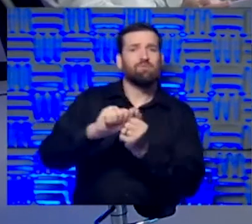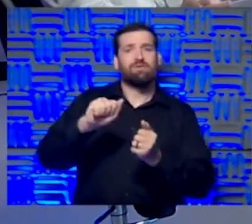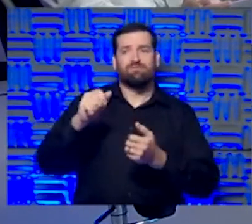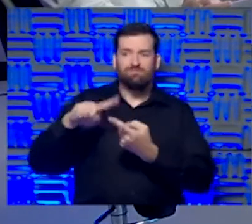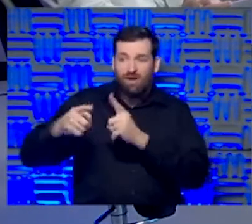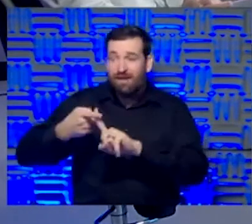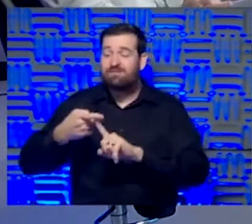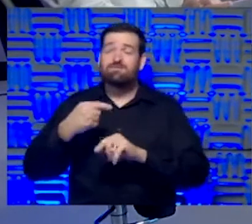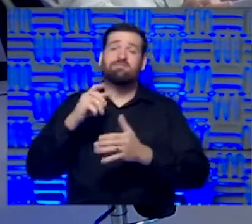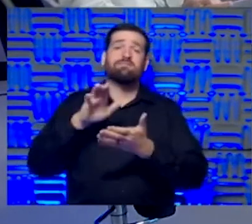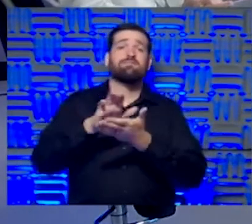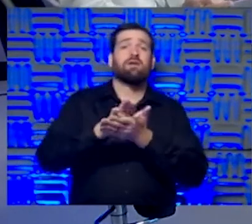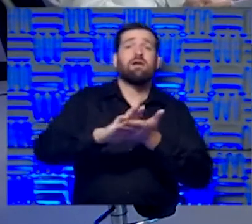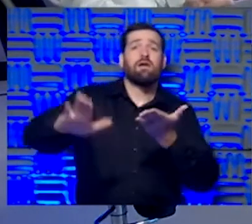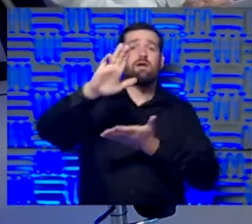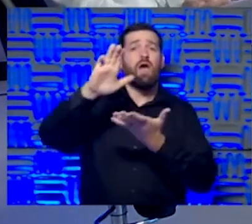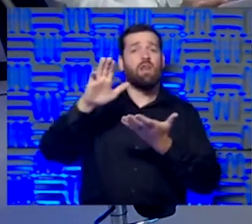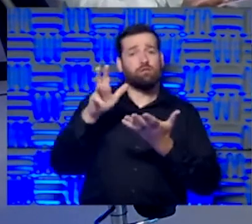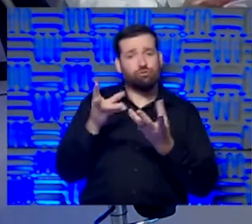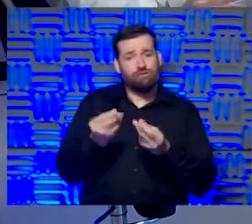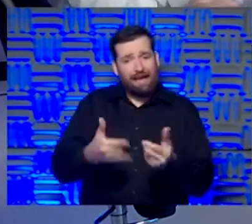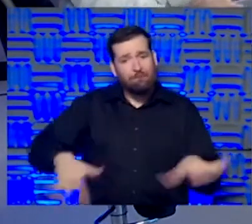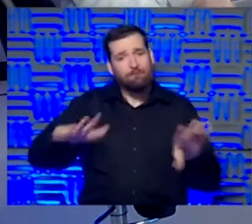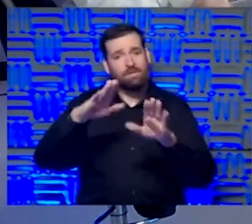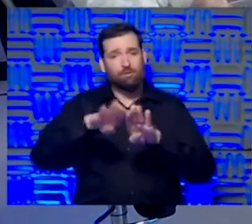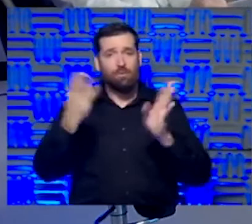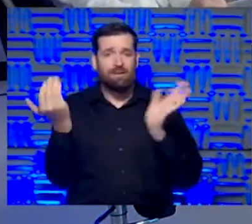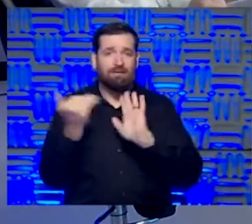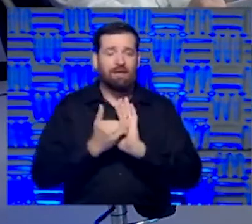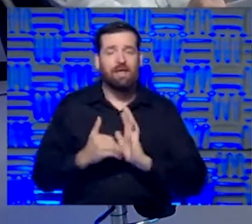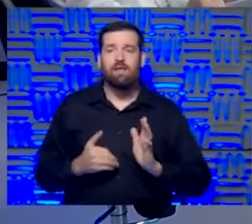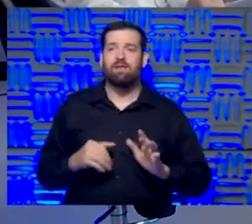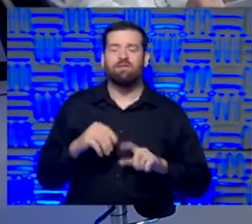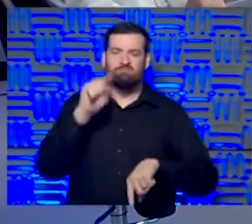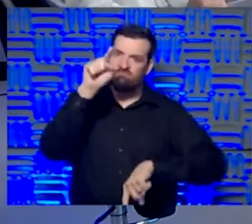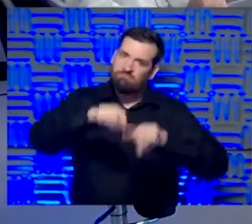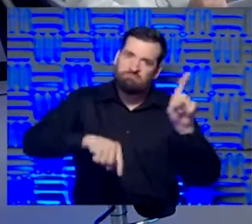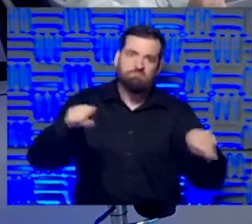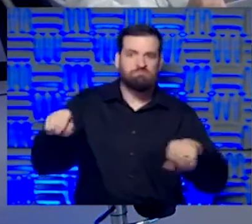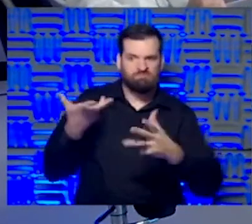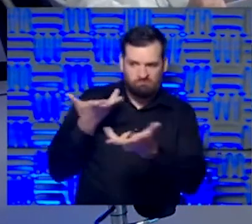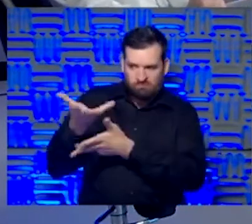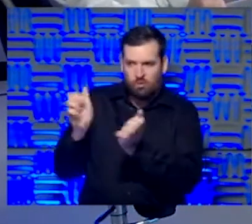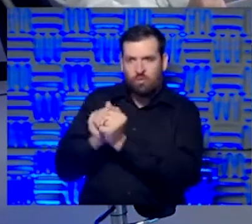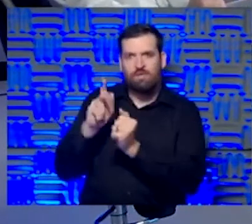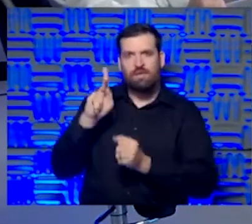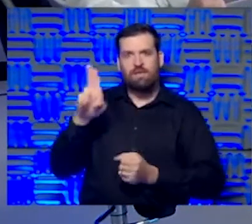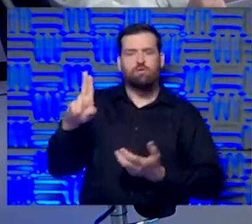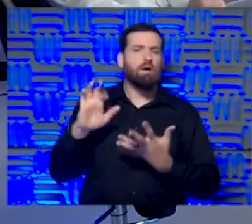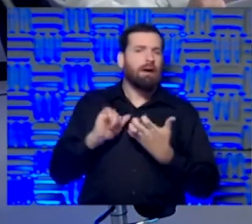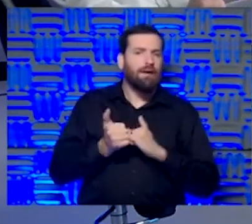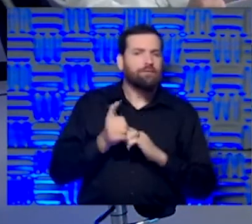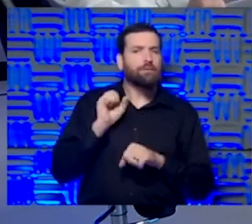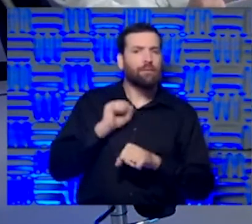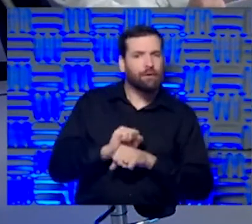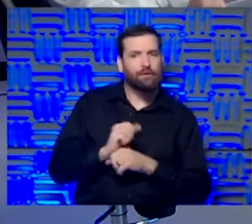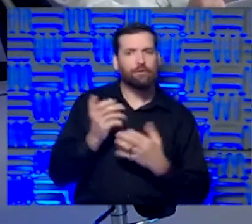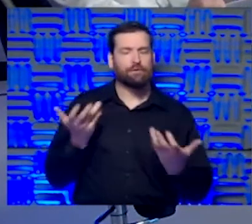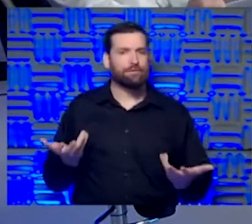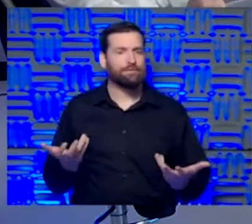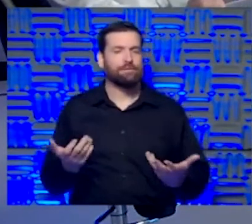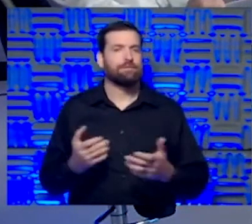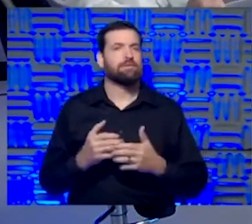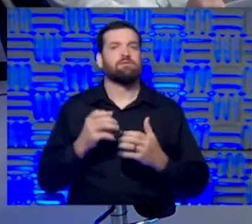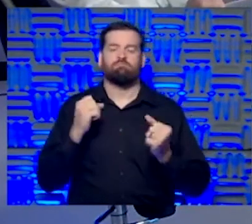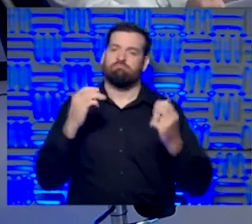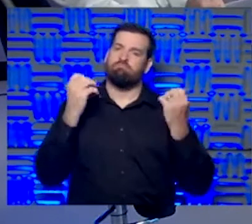college campus reopenings, Dana, as we start thinking about that, because we're working with KU to think, how is that going to work? And so